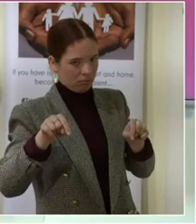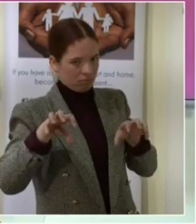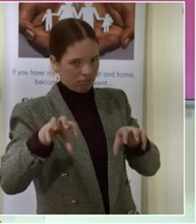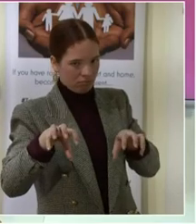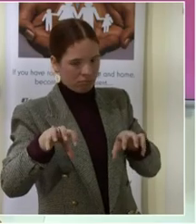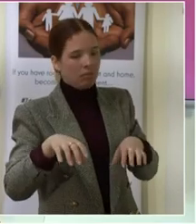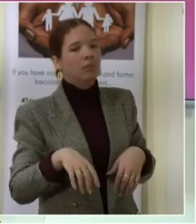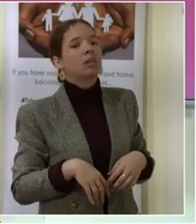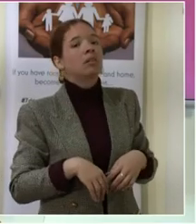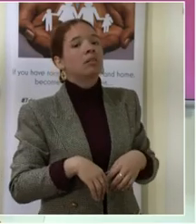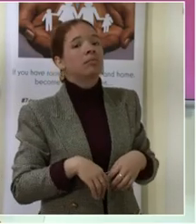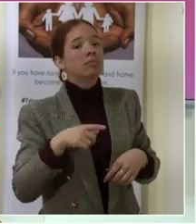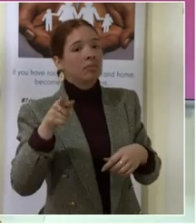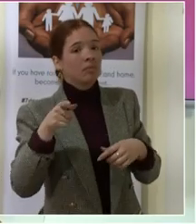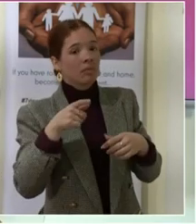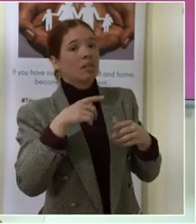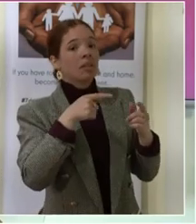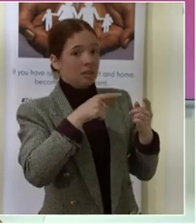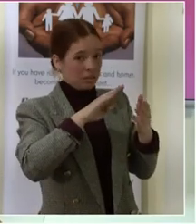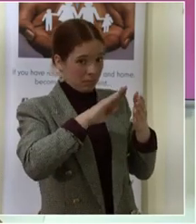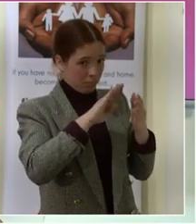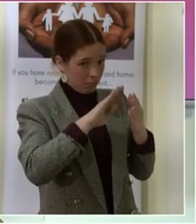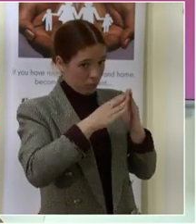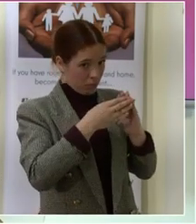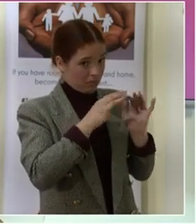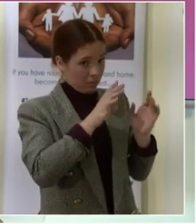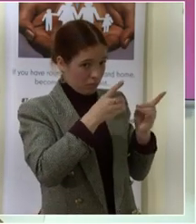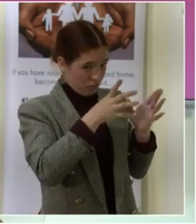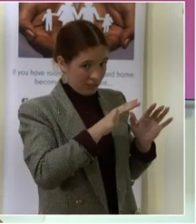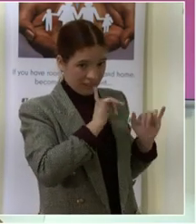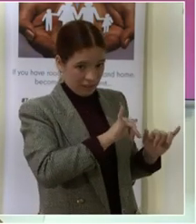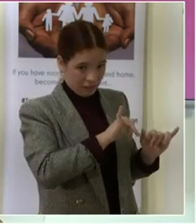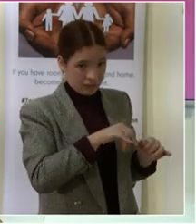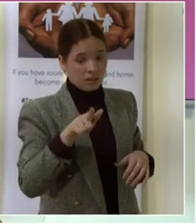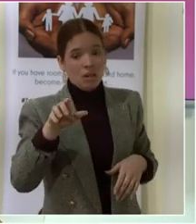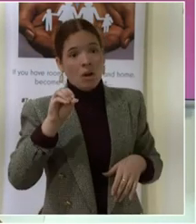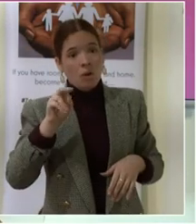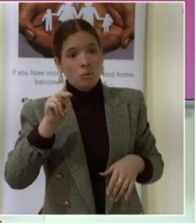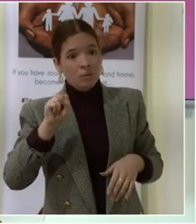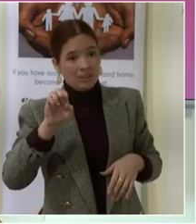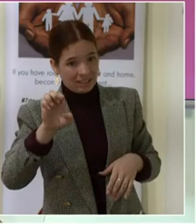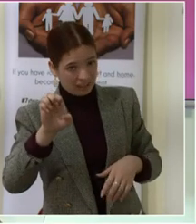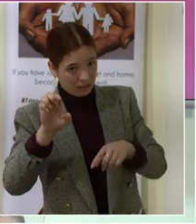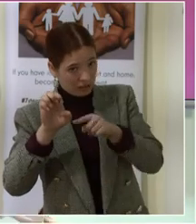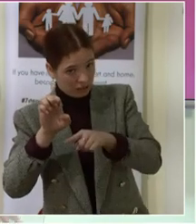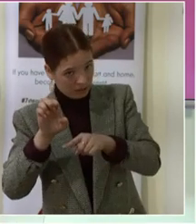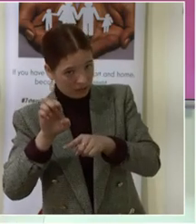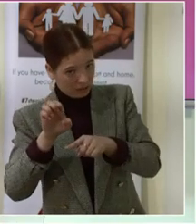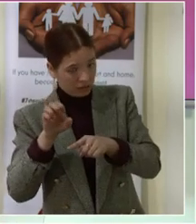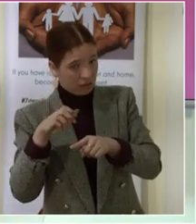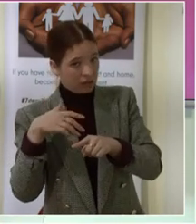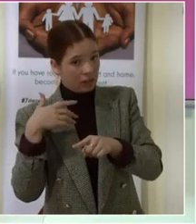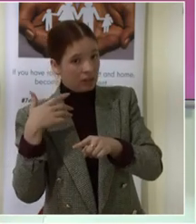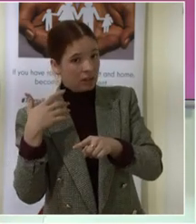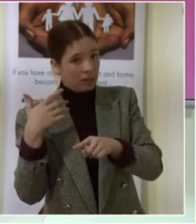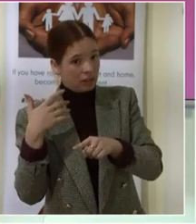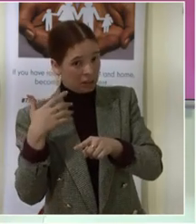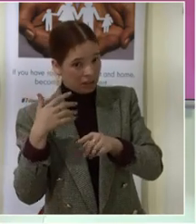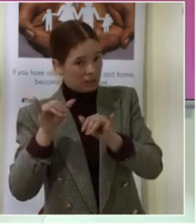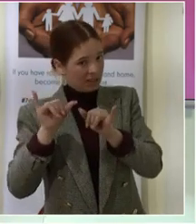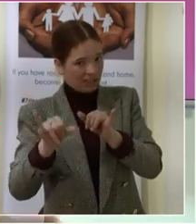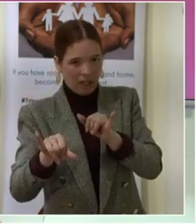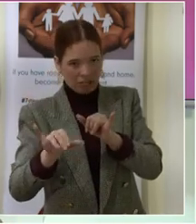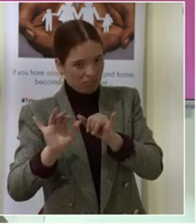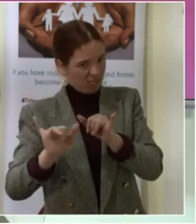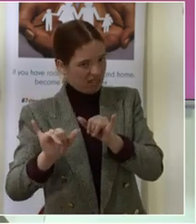City Administrator and the Office of Neighborhood Safety and Engagement is in the same place